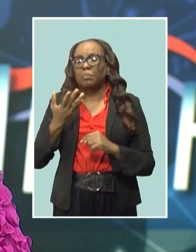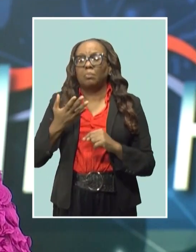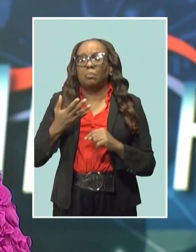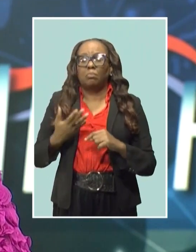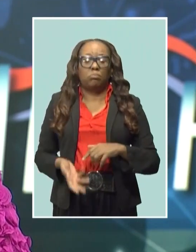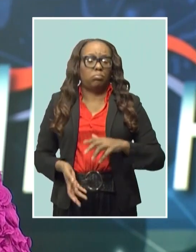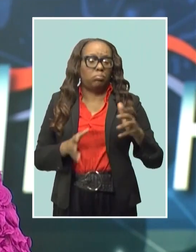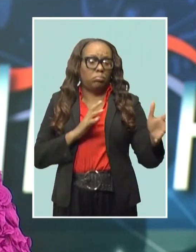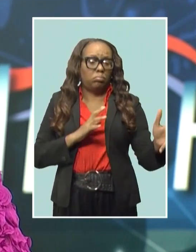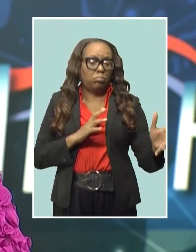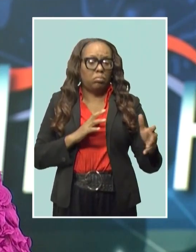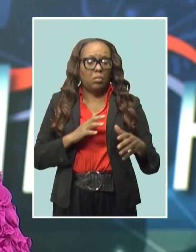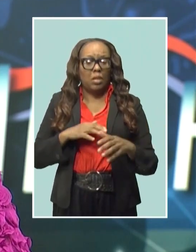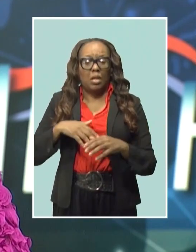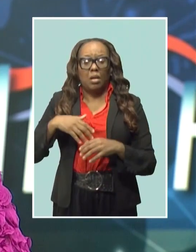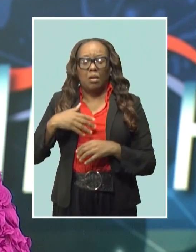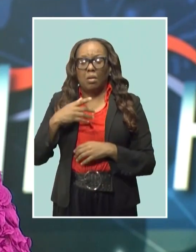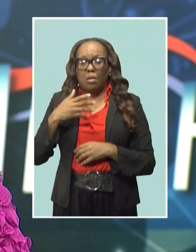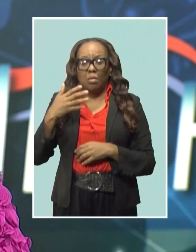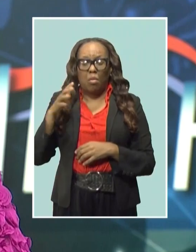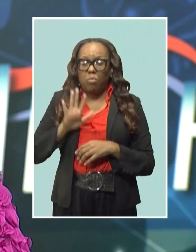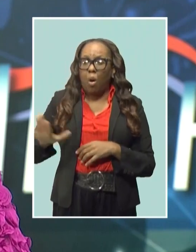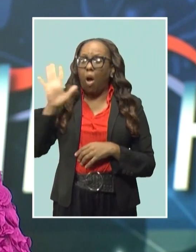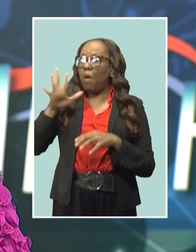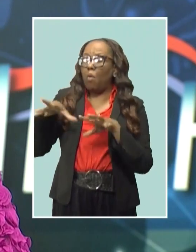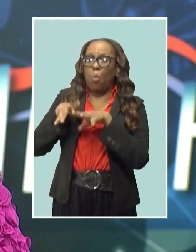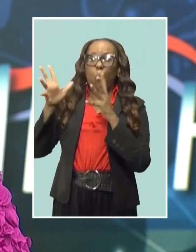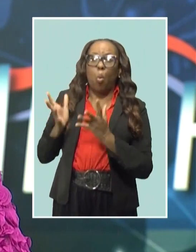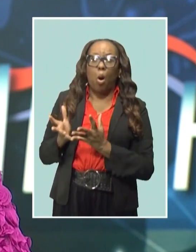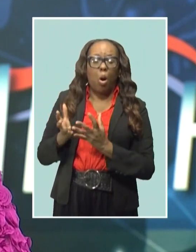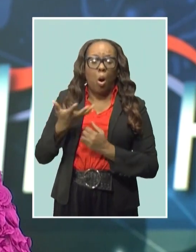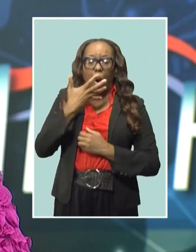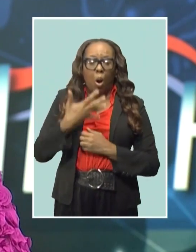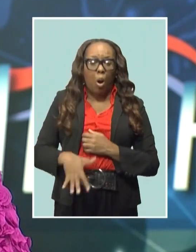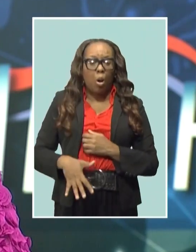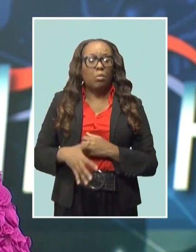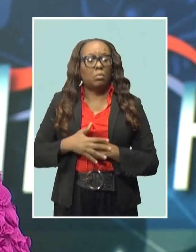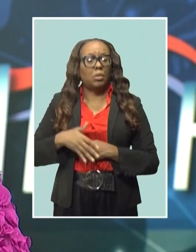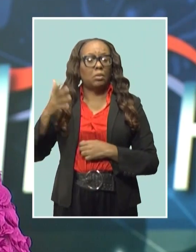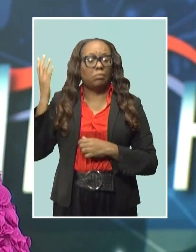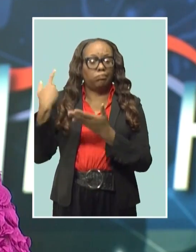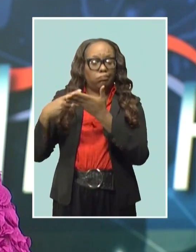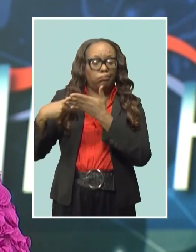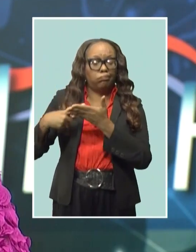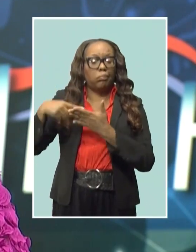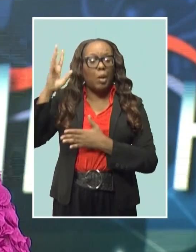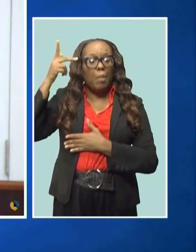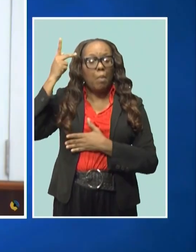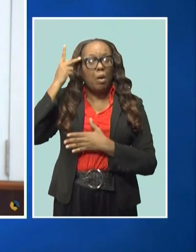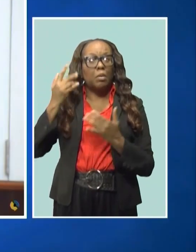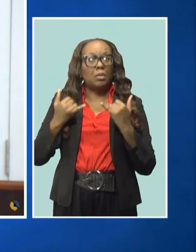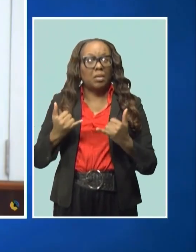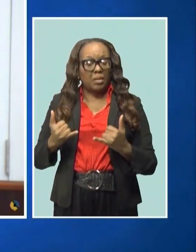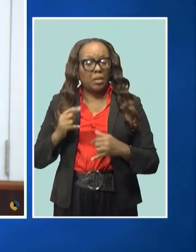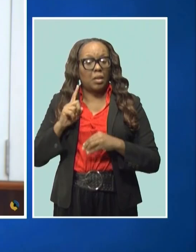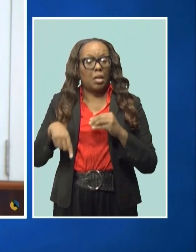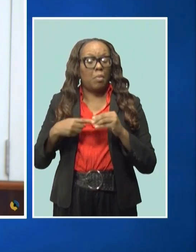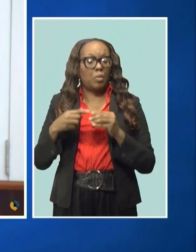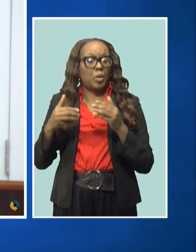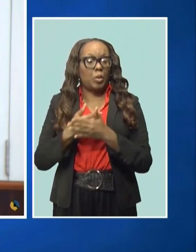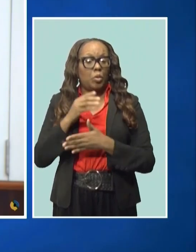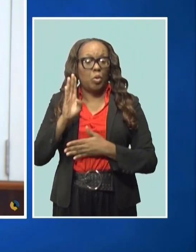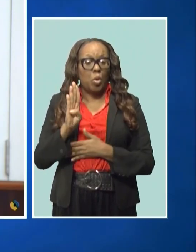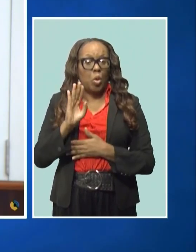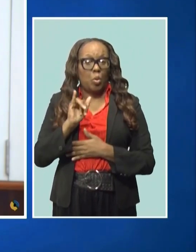was speaking in the lower house on the establishment of the Barbados Blue-Green Bank Bill 2024. If we are not capable